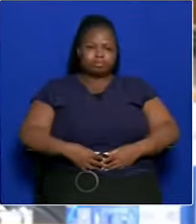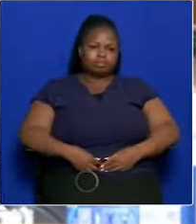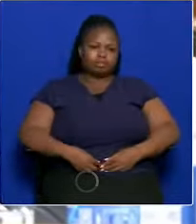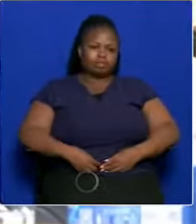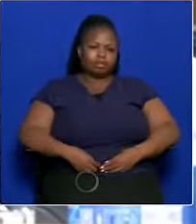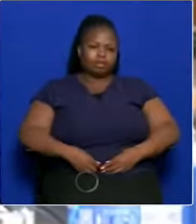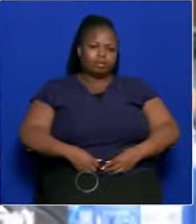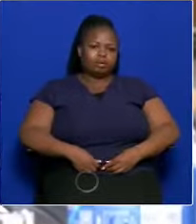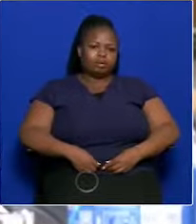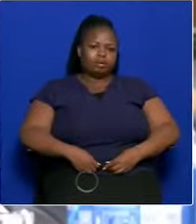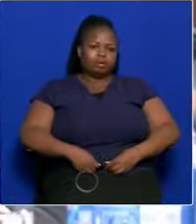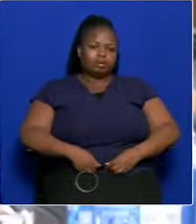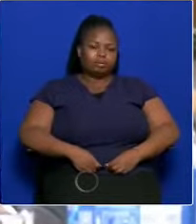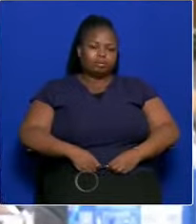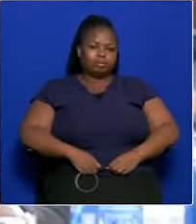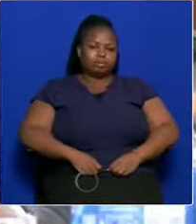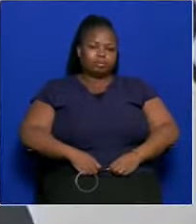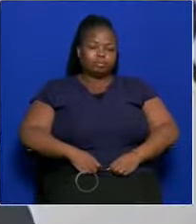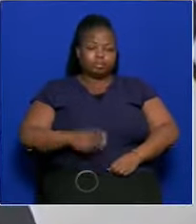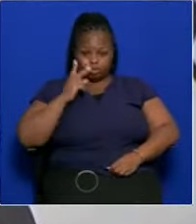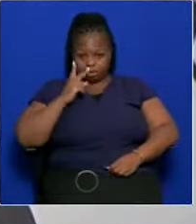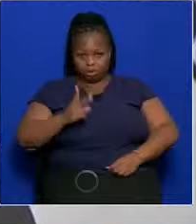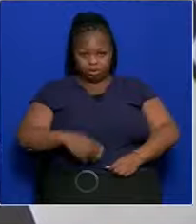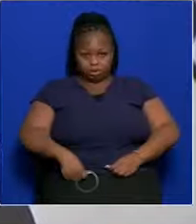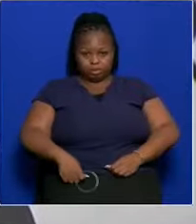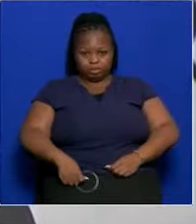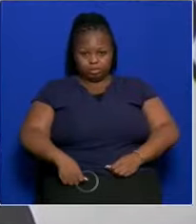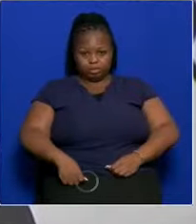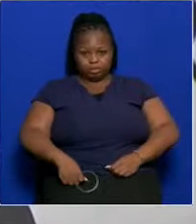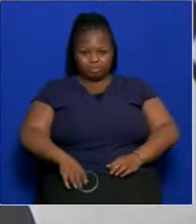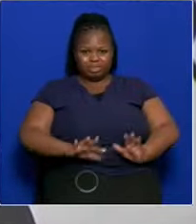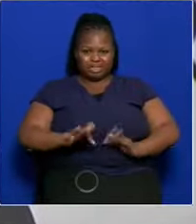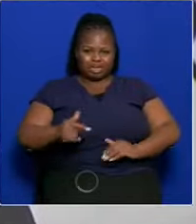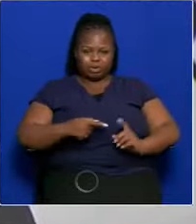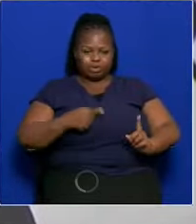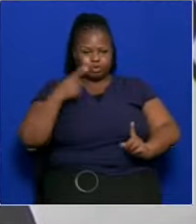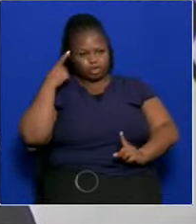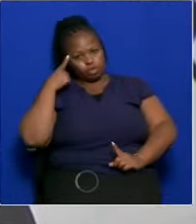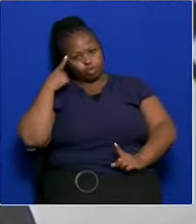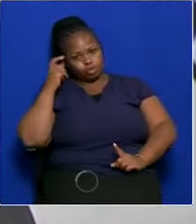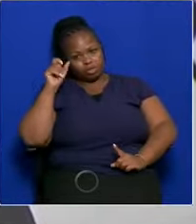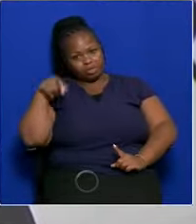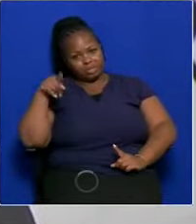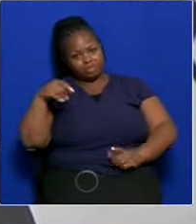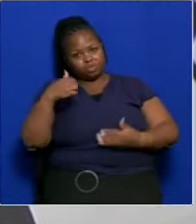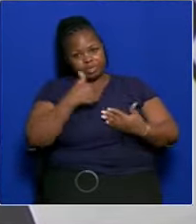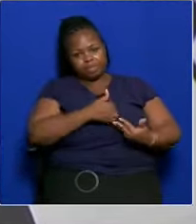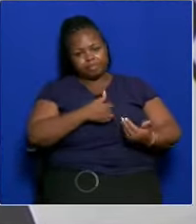Can you see how he would have thought you are the person to assist him, just from the request?